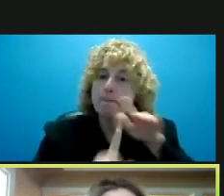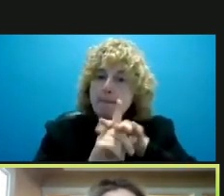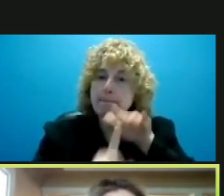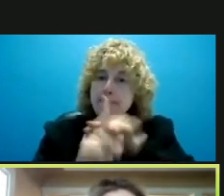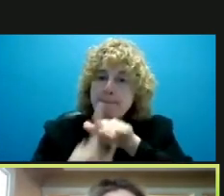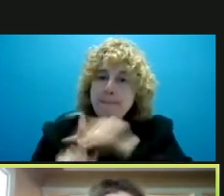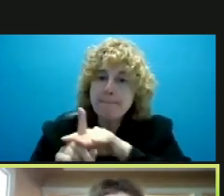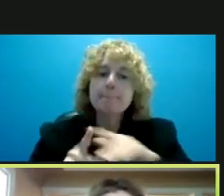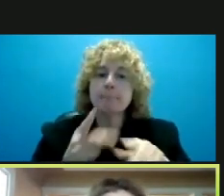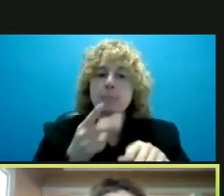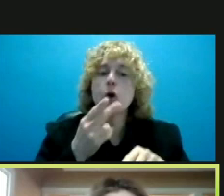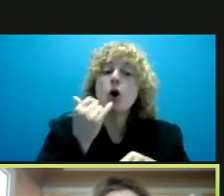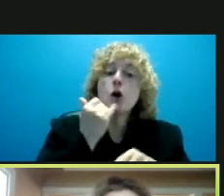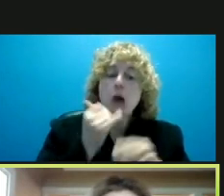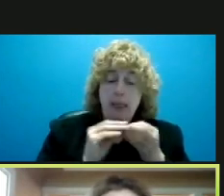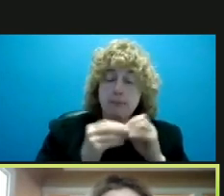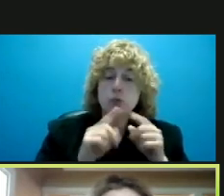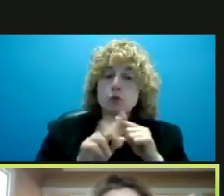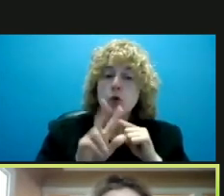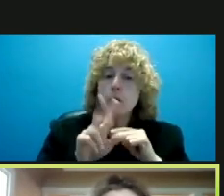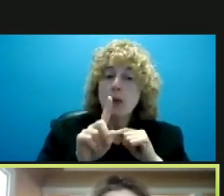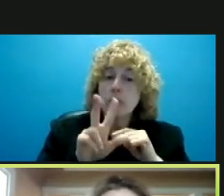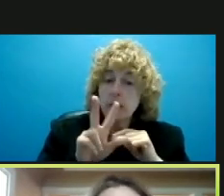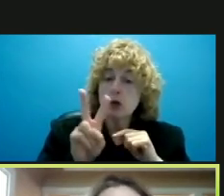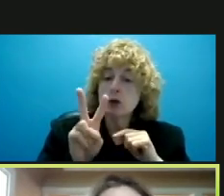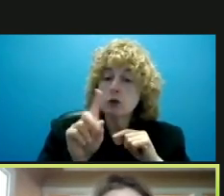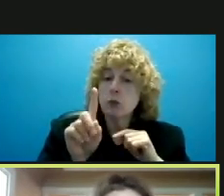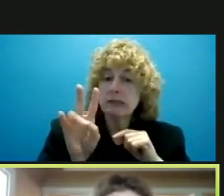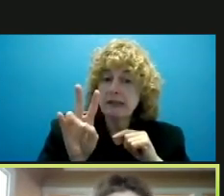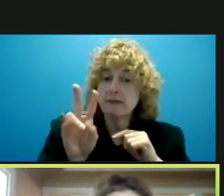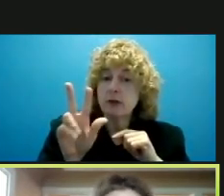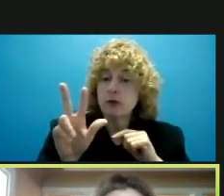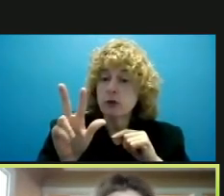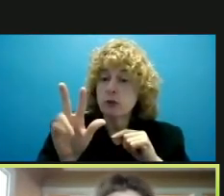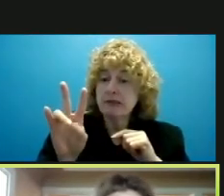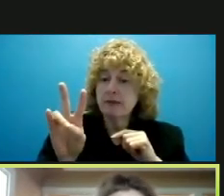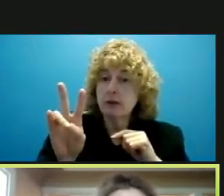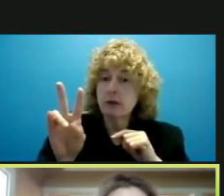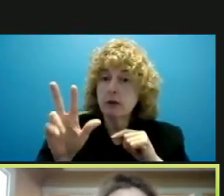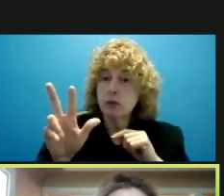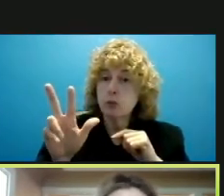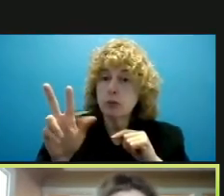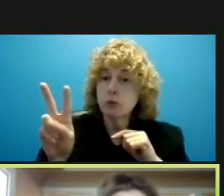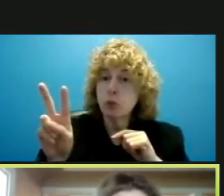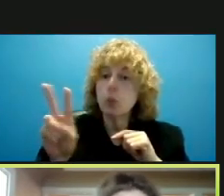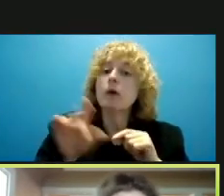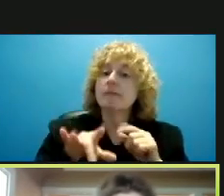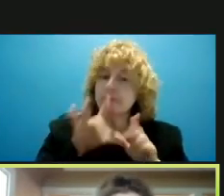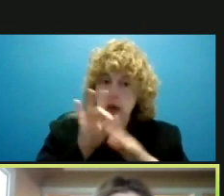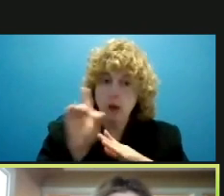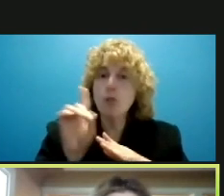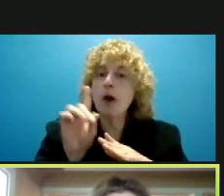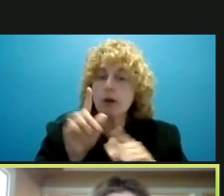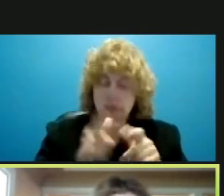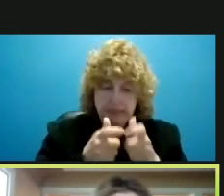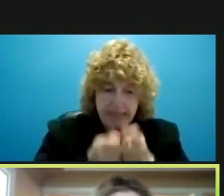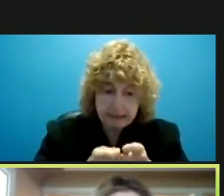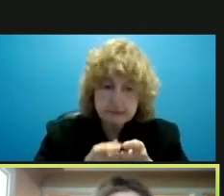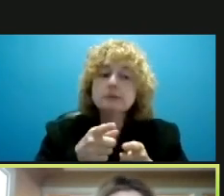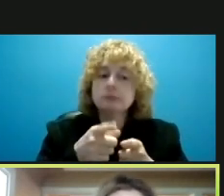-3732 to find out what the vaccine locations are closest to you. Next slide, please.